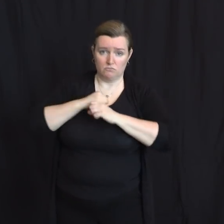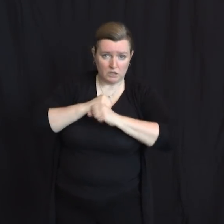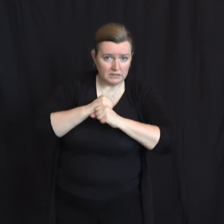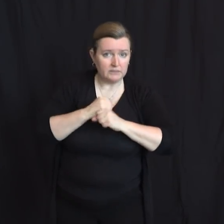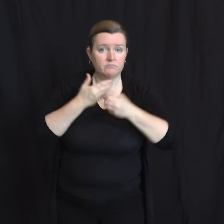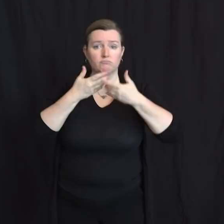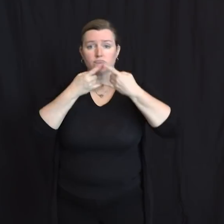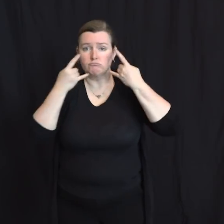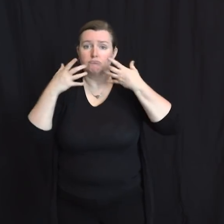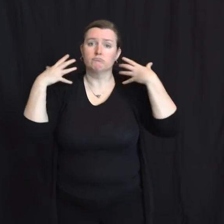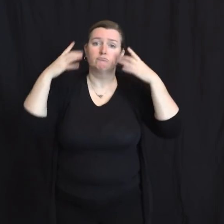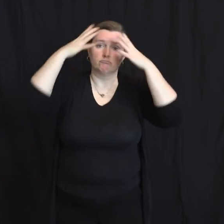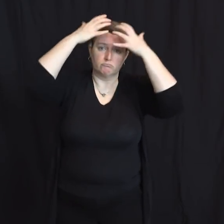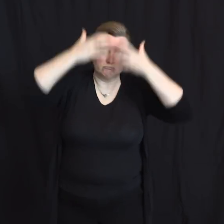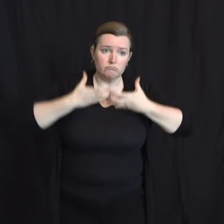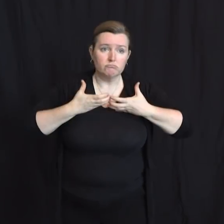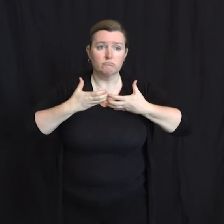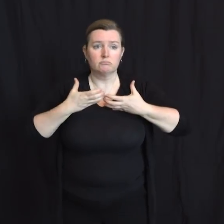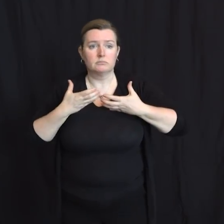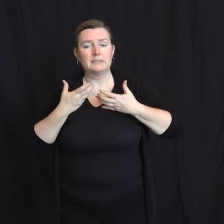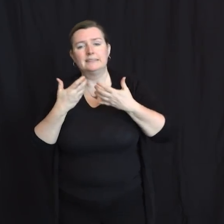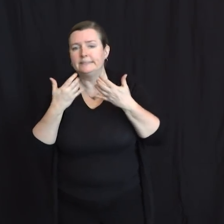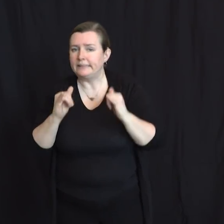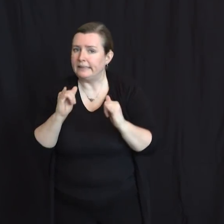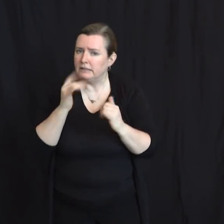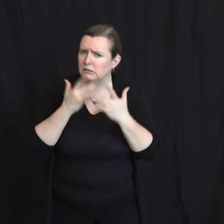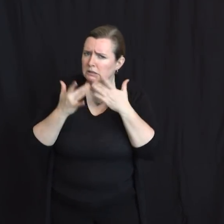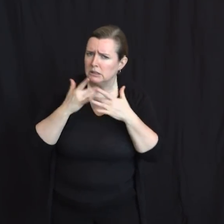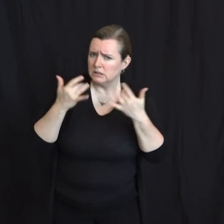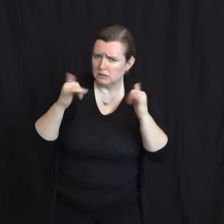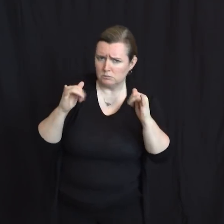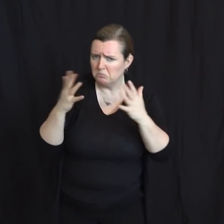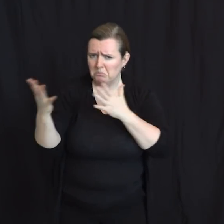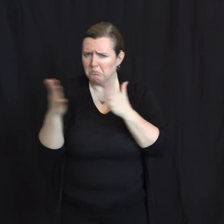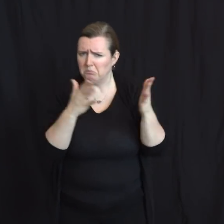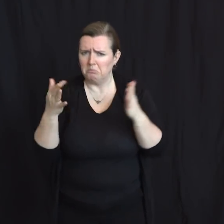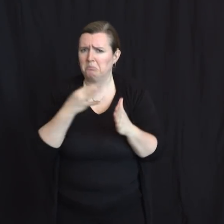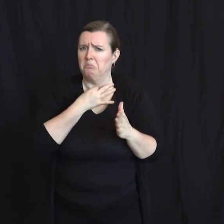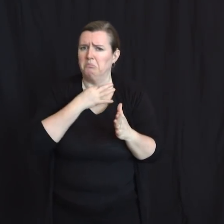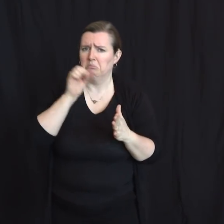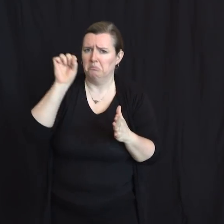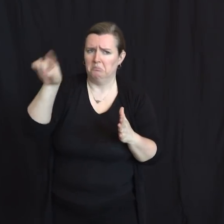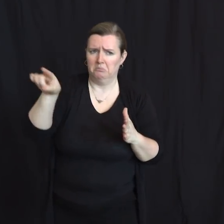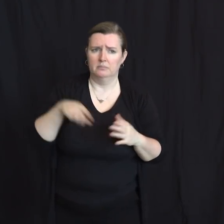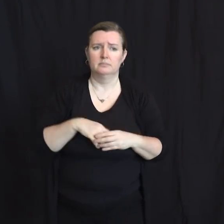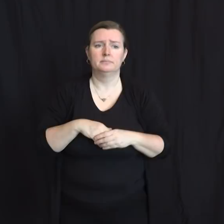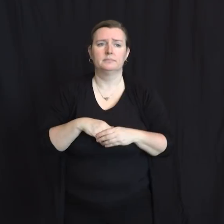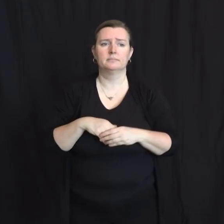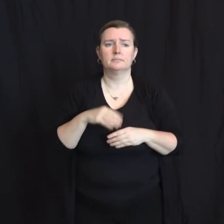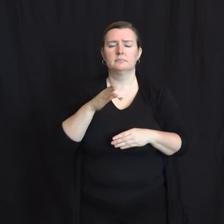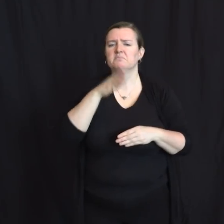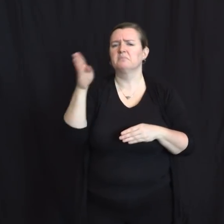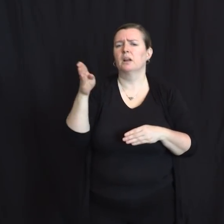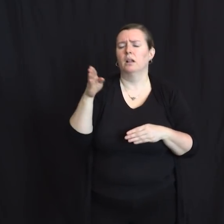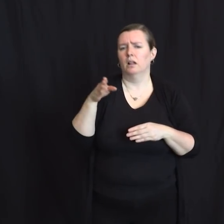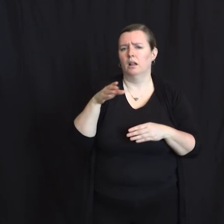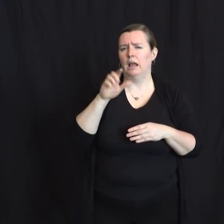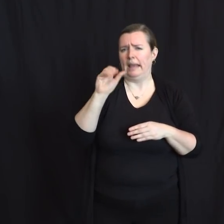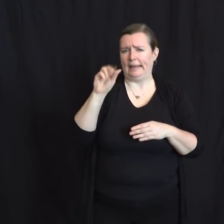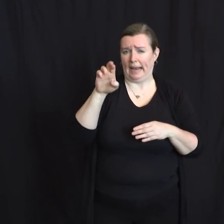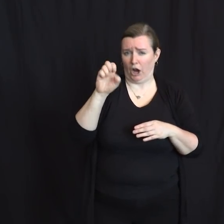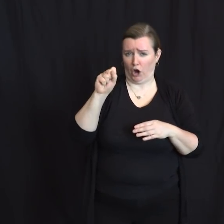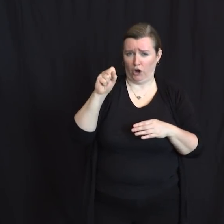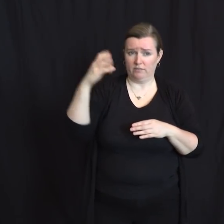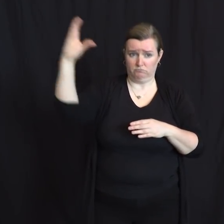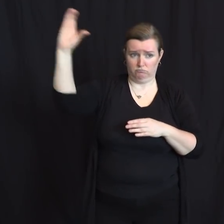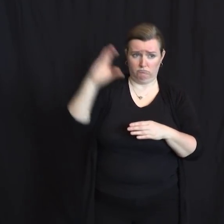a challenge? Where are we at with that? On the CARES funding restrictions that you were talking about